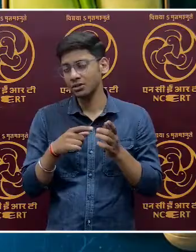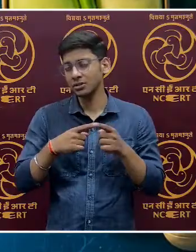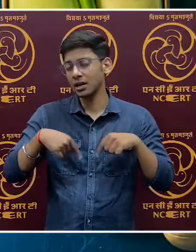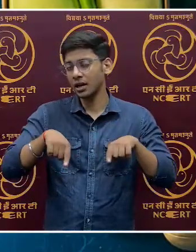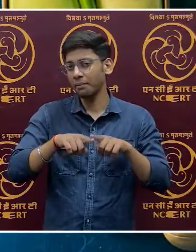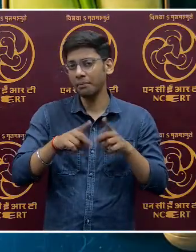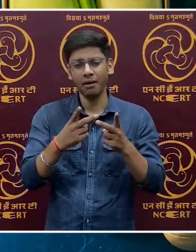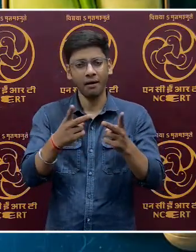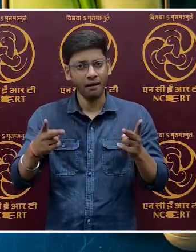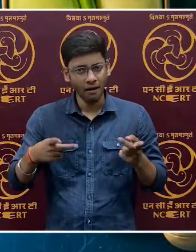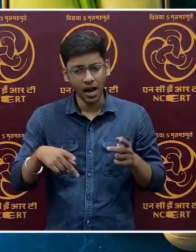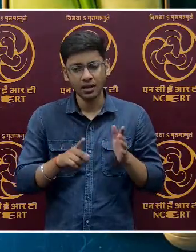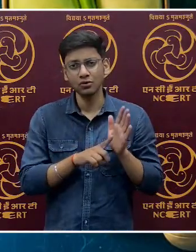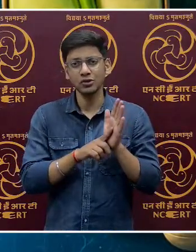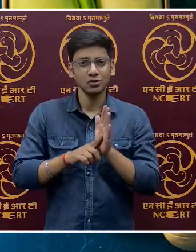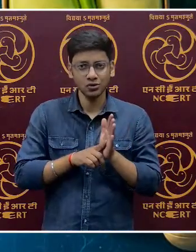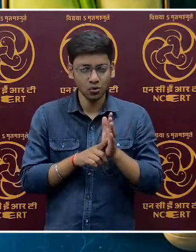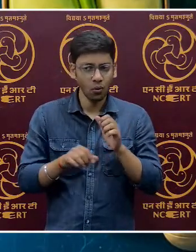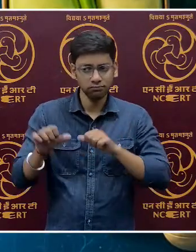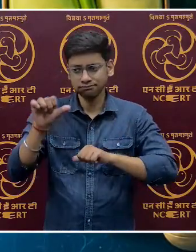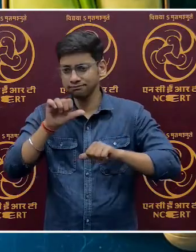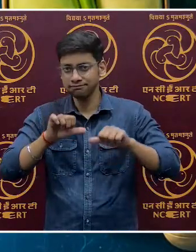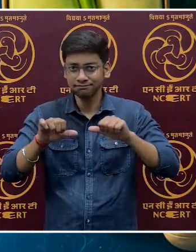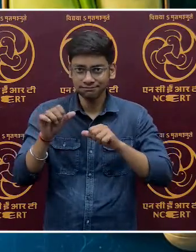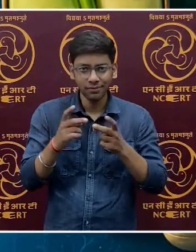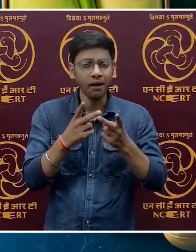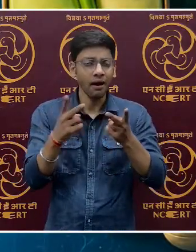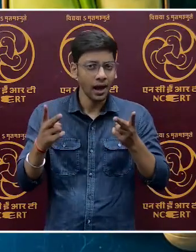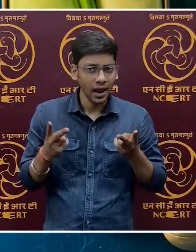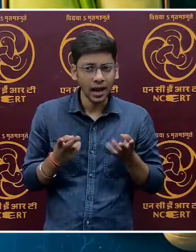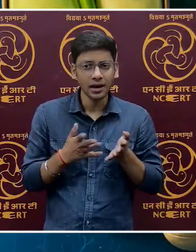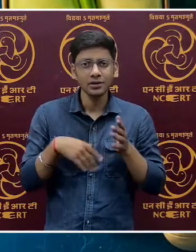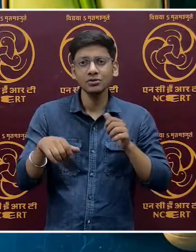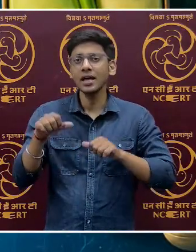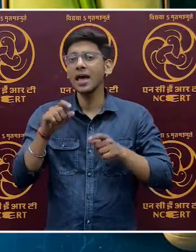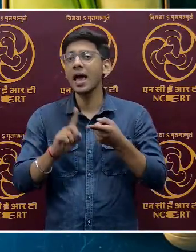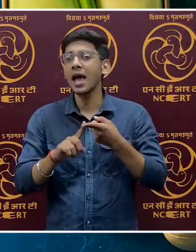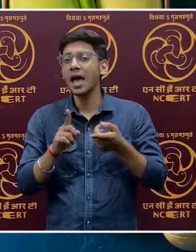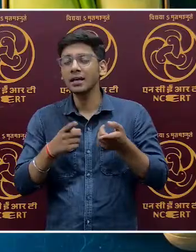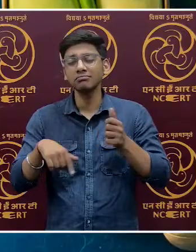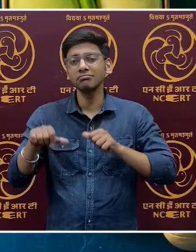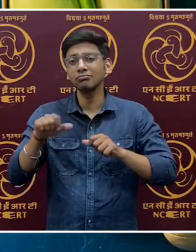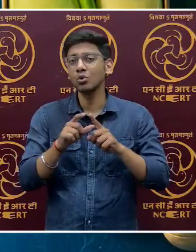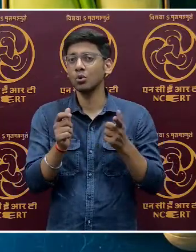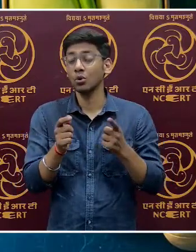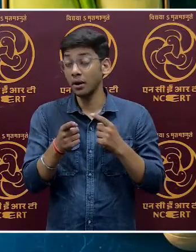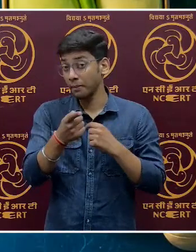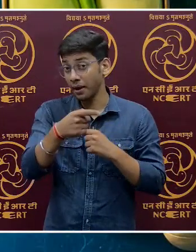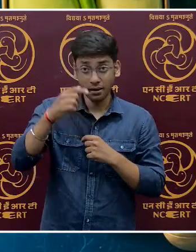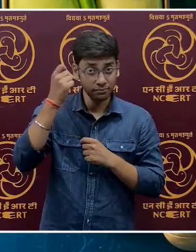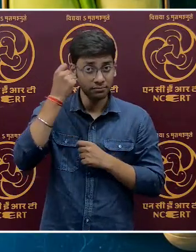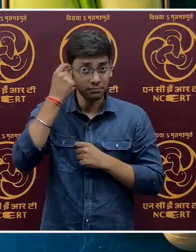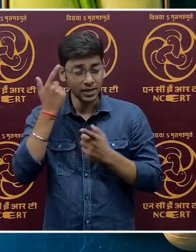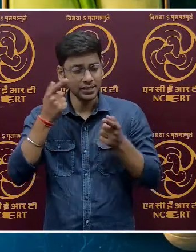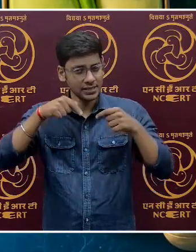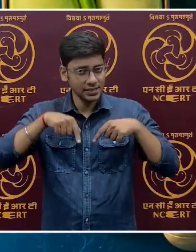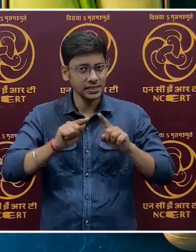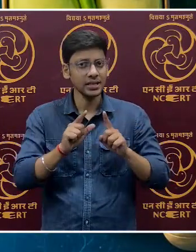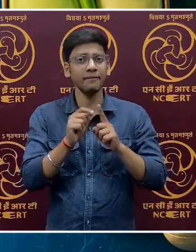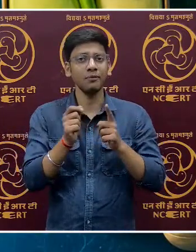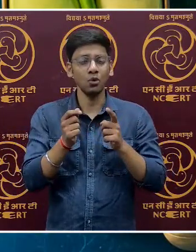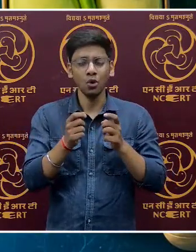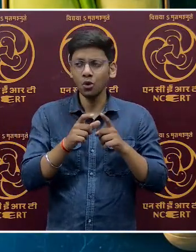certain simulations, we demonstrate these simulations, and you can understand these examples, you can do